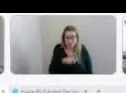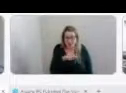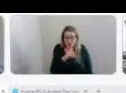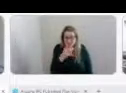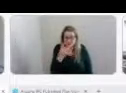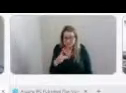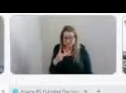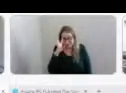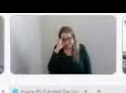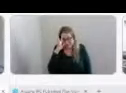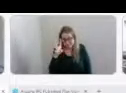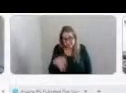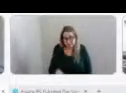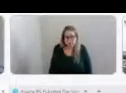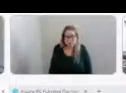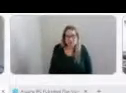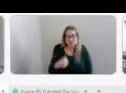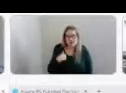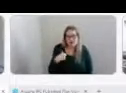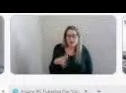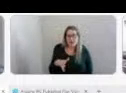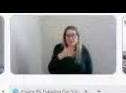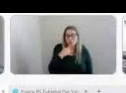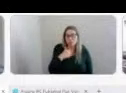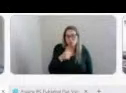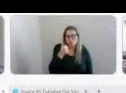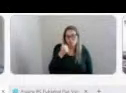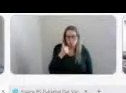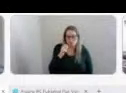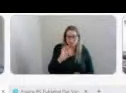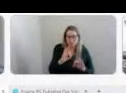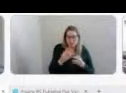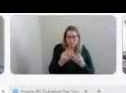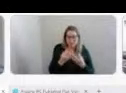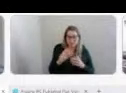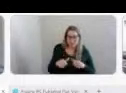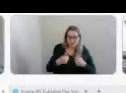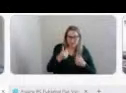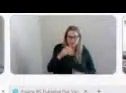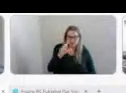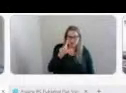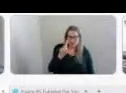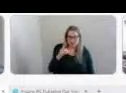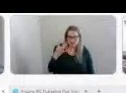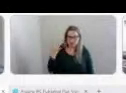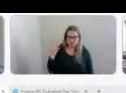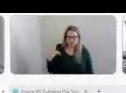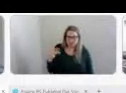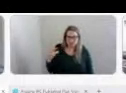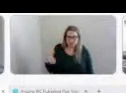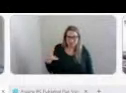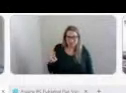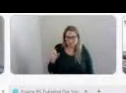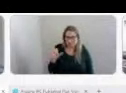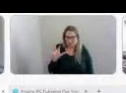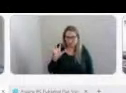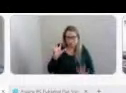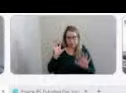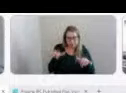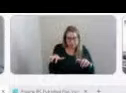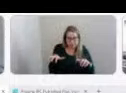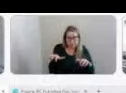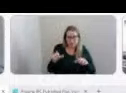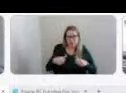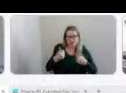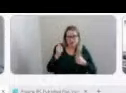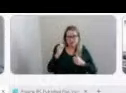creation i have elderly relatives that are in ld17 that are perplexed at the new mapping and they've lived in arizona for over